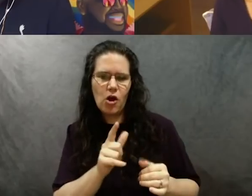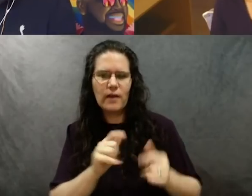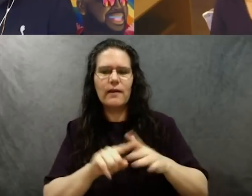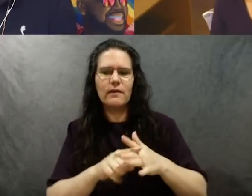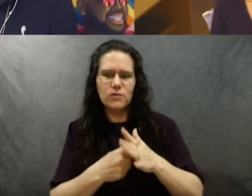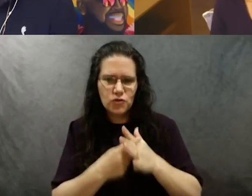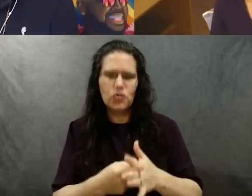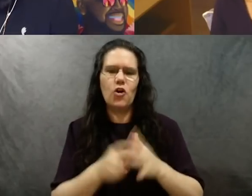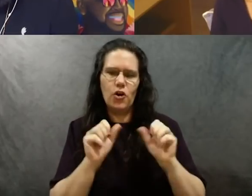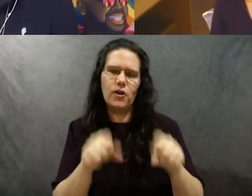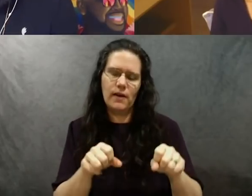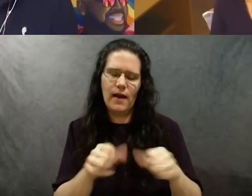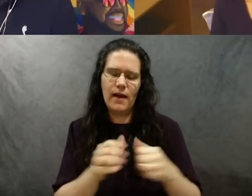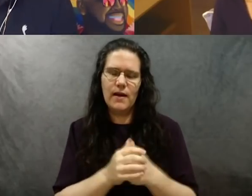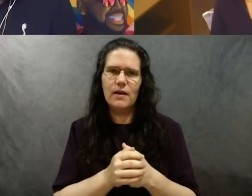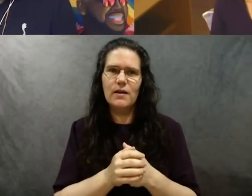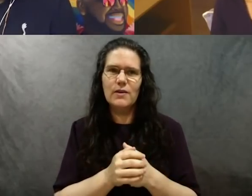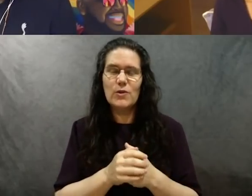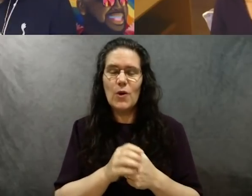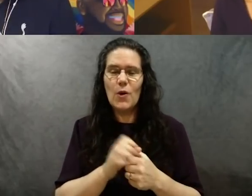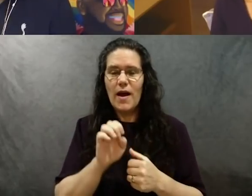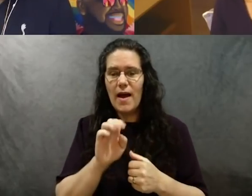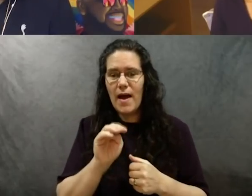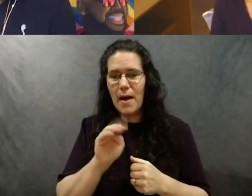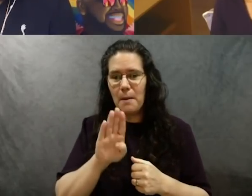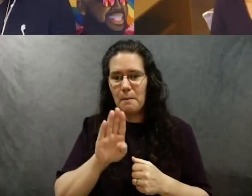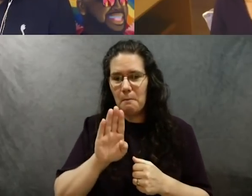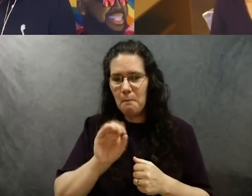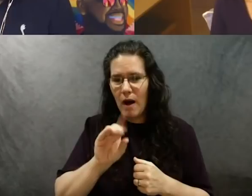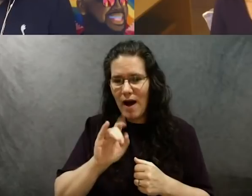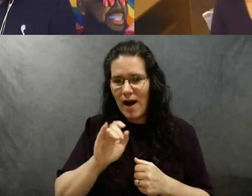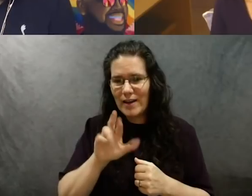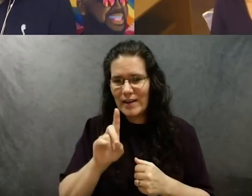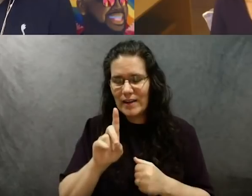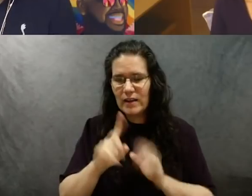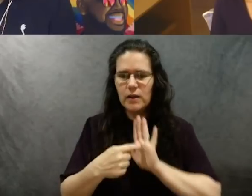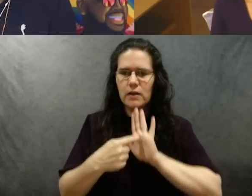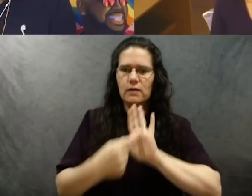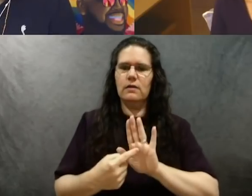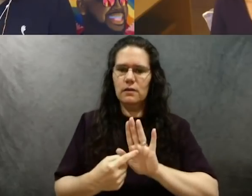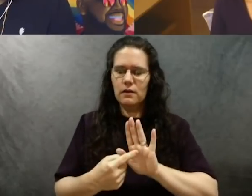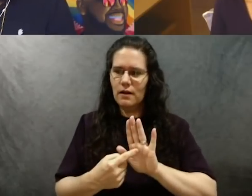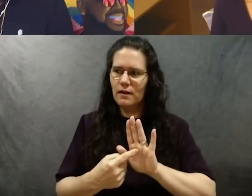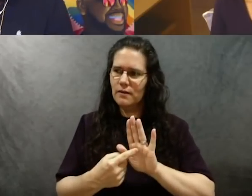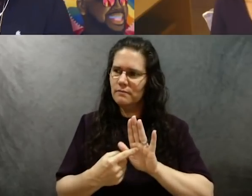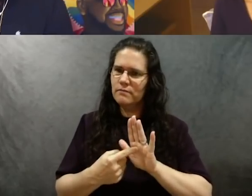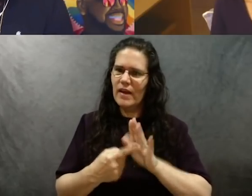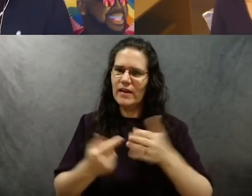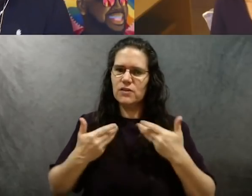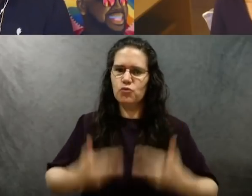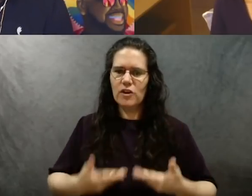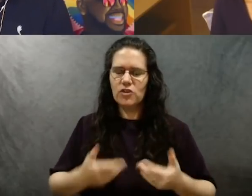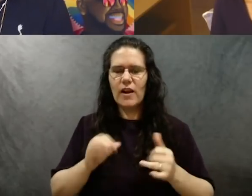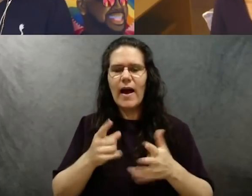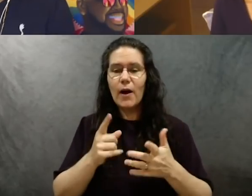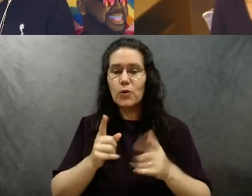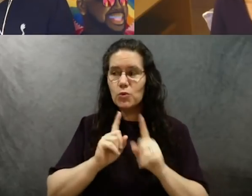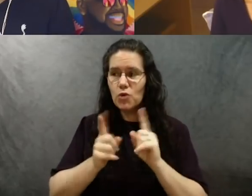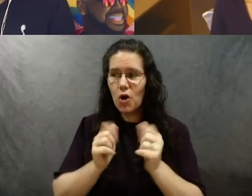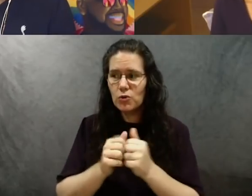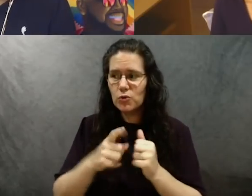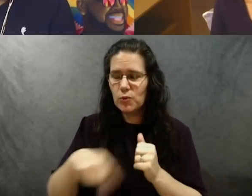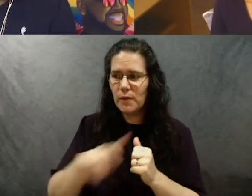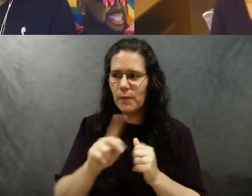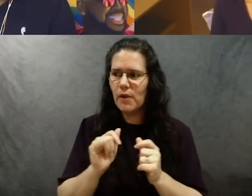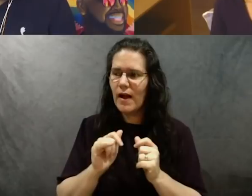course, the embodied expression comes through also how we're speaking to people, like how we're holding